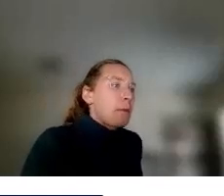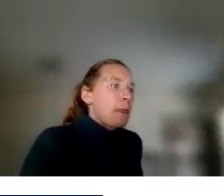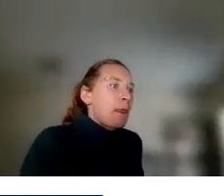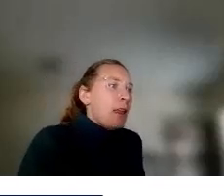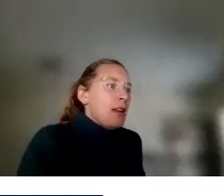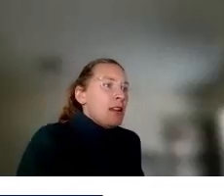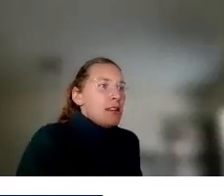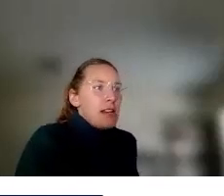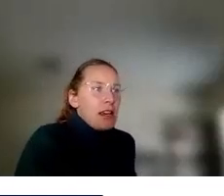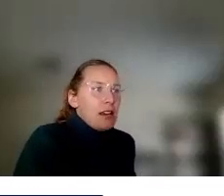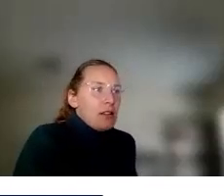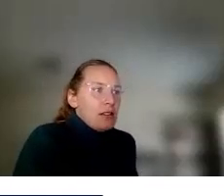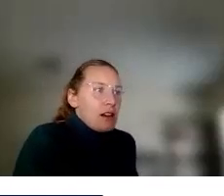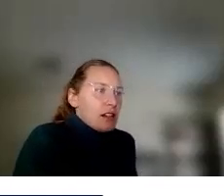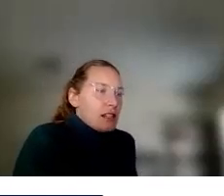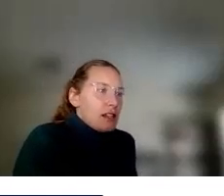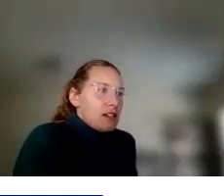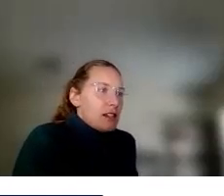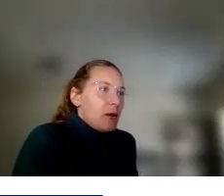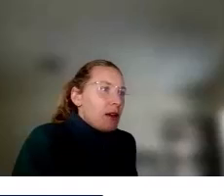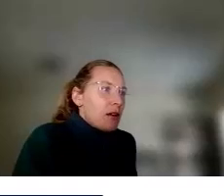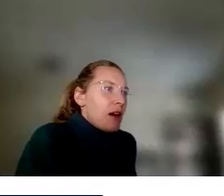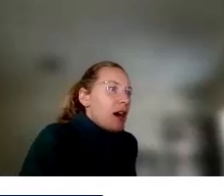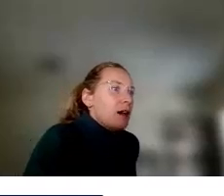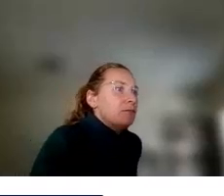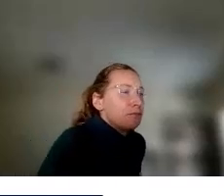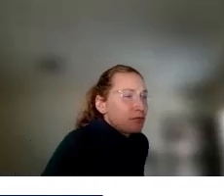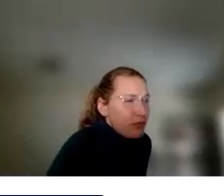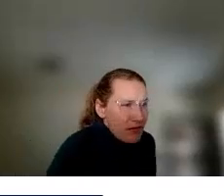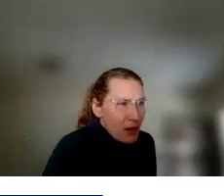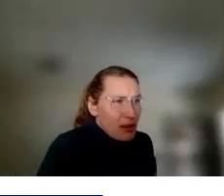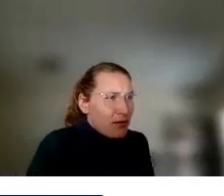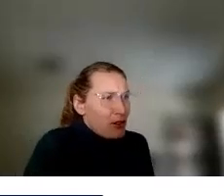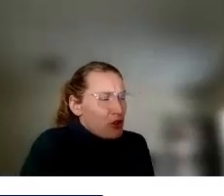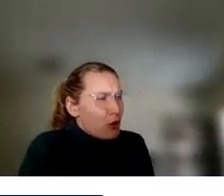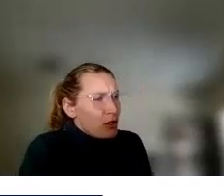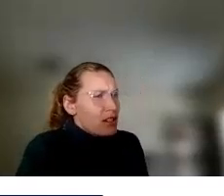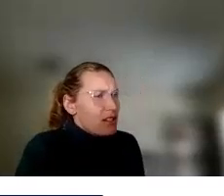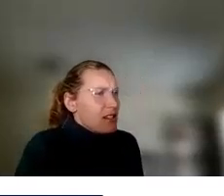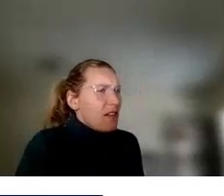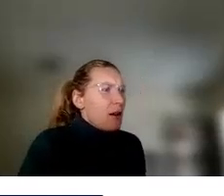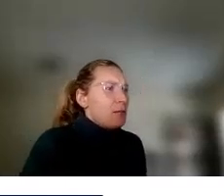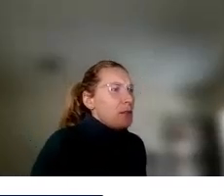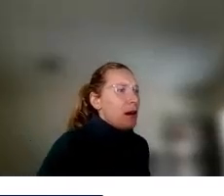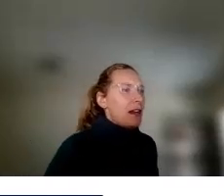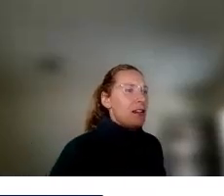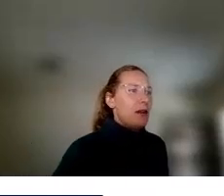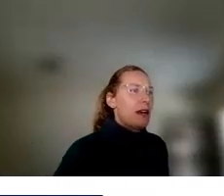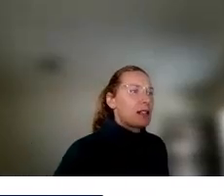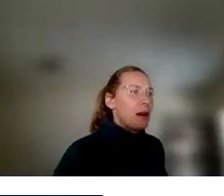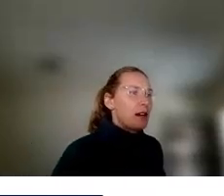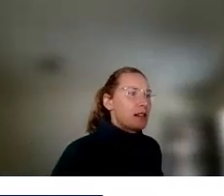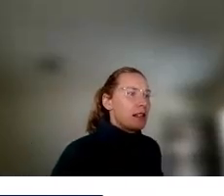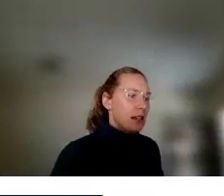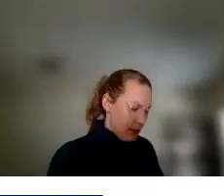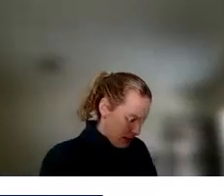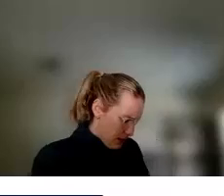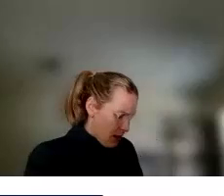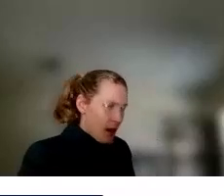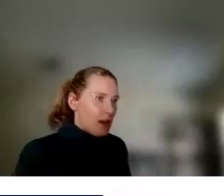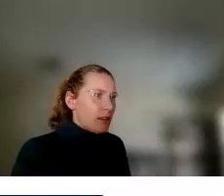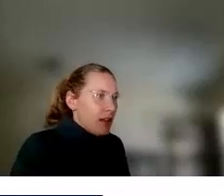family. The second is Austin is helping with different chores to save up to buy a new